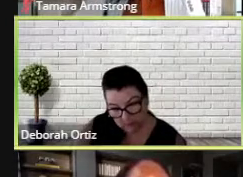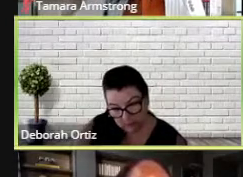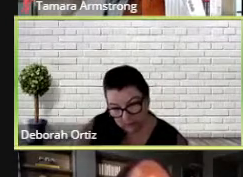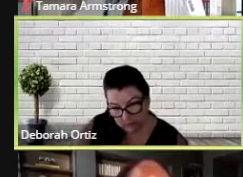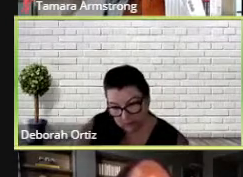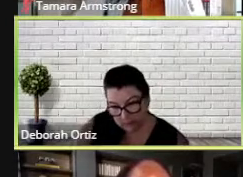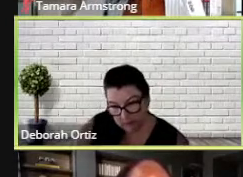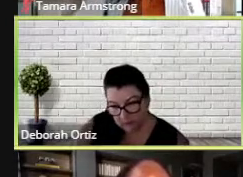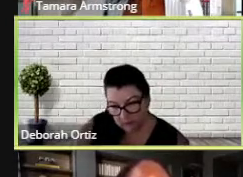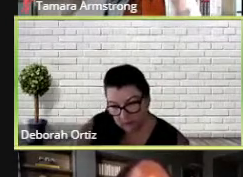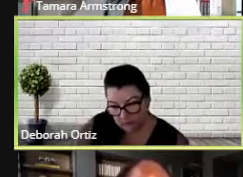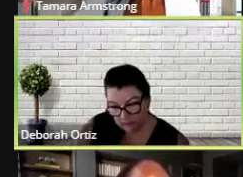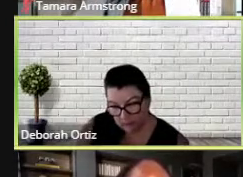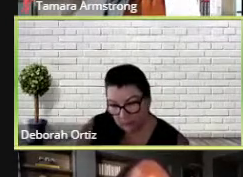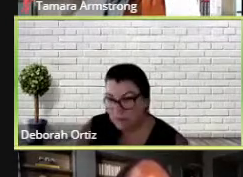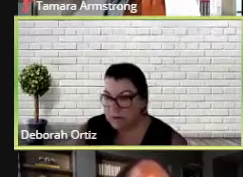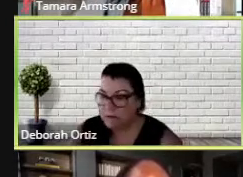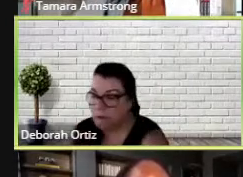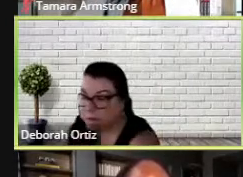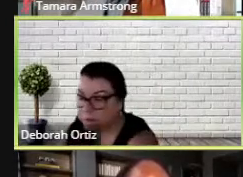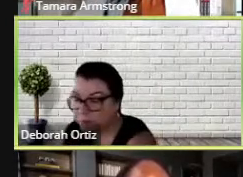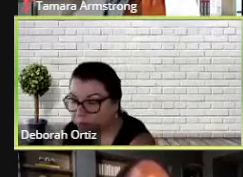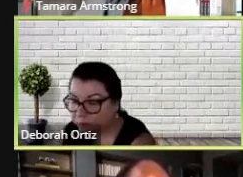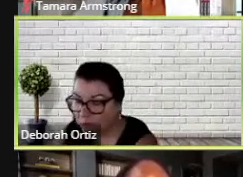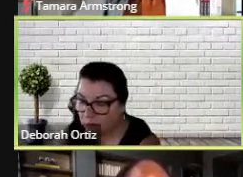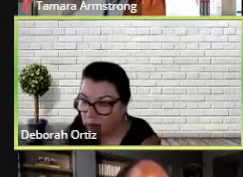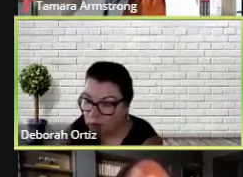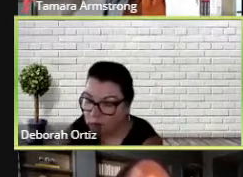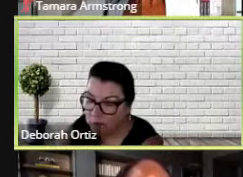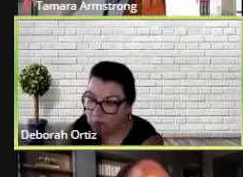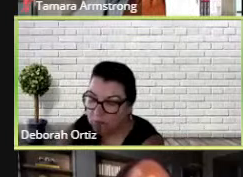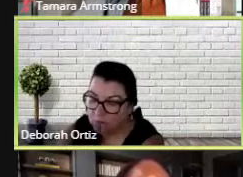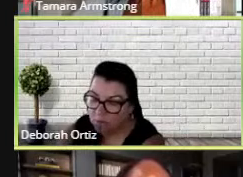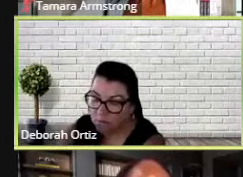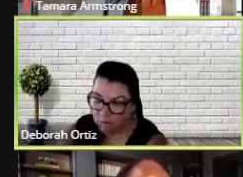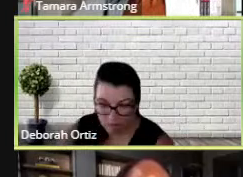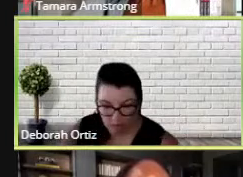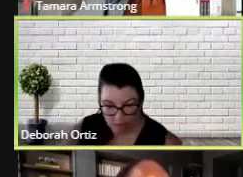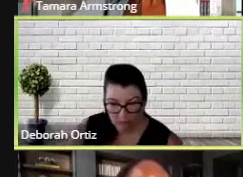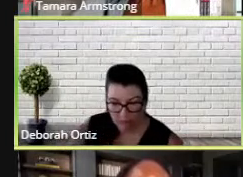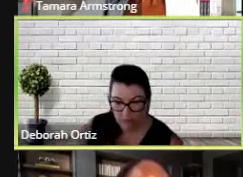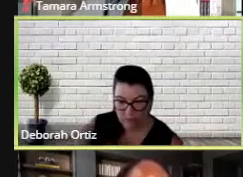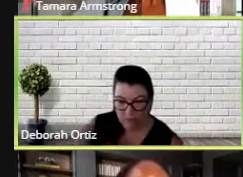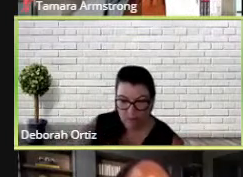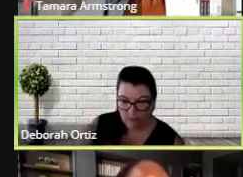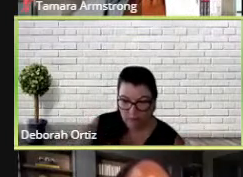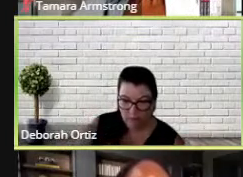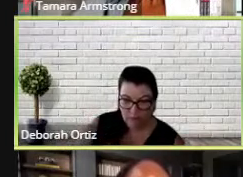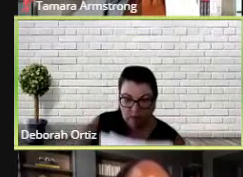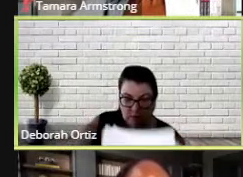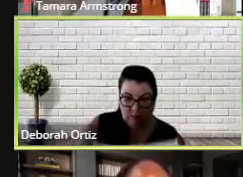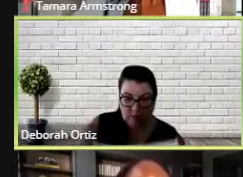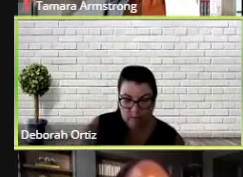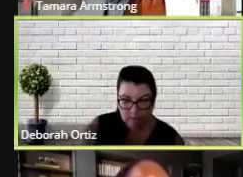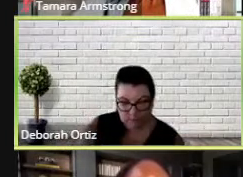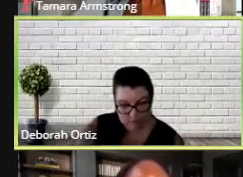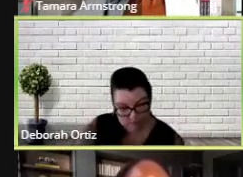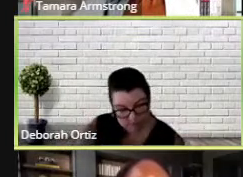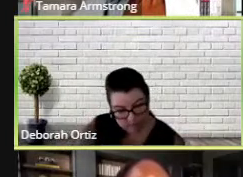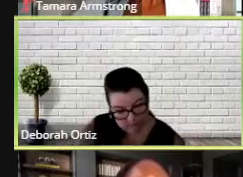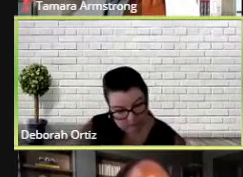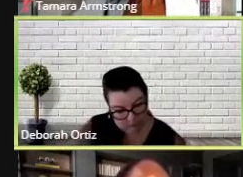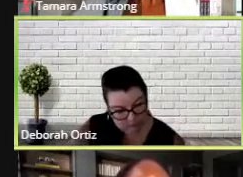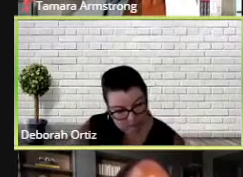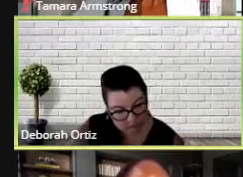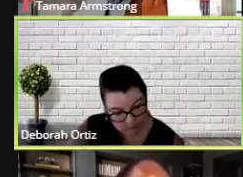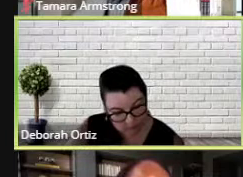hydrochloroquine. So now they're doing their own antiviral therapeutic agents. Isn't that something? And I haven't heard anything on the news about